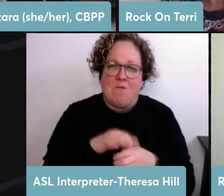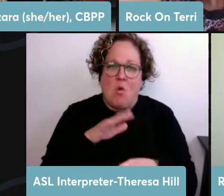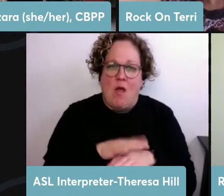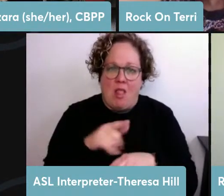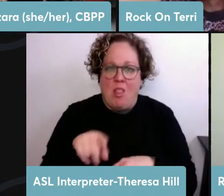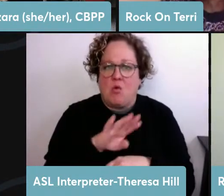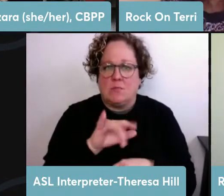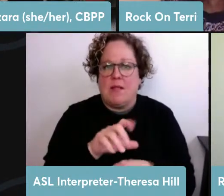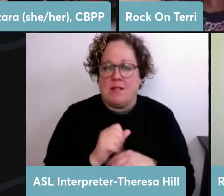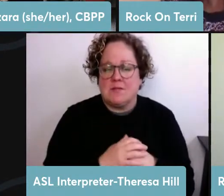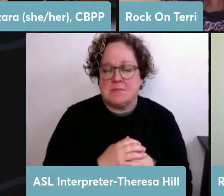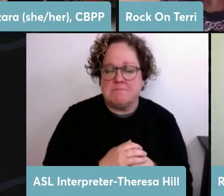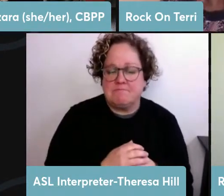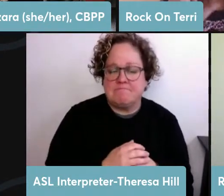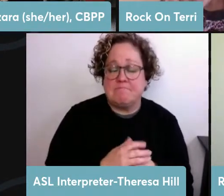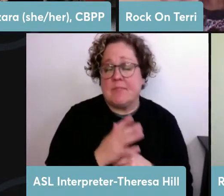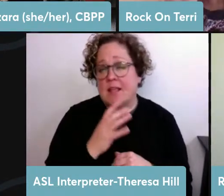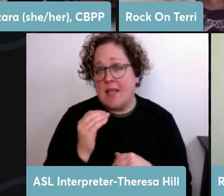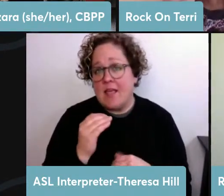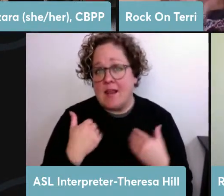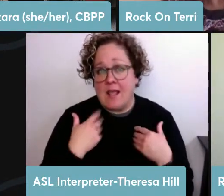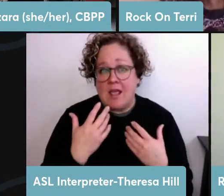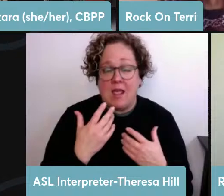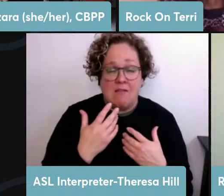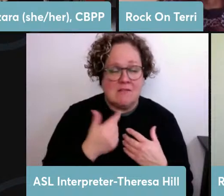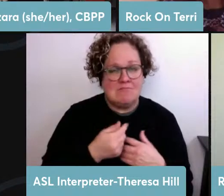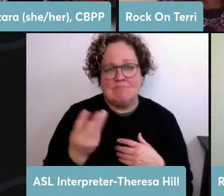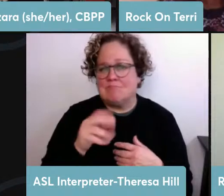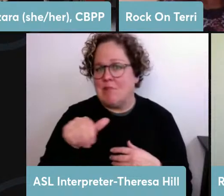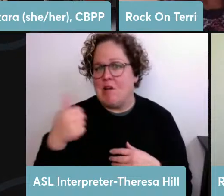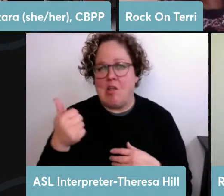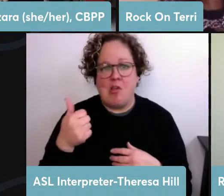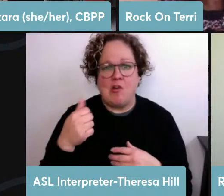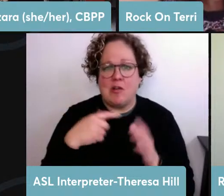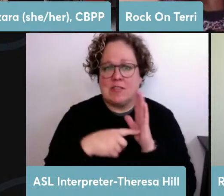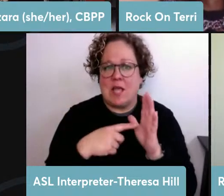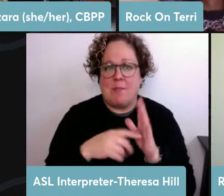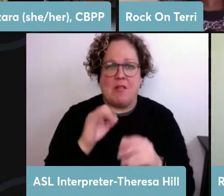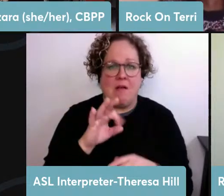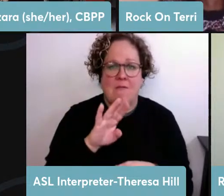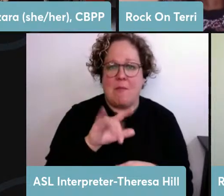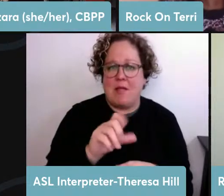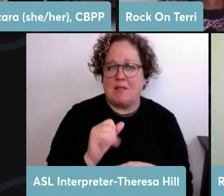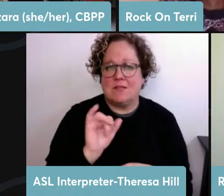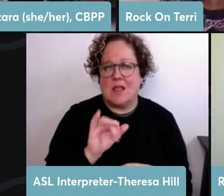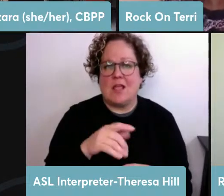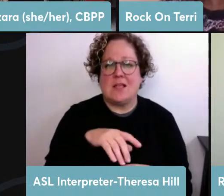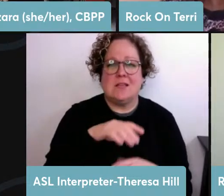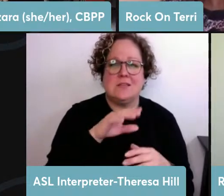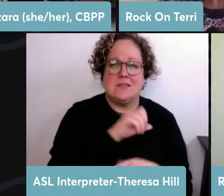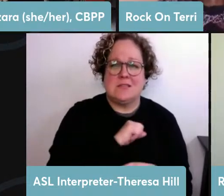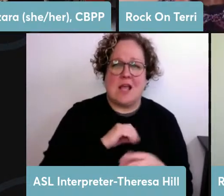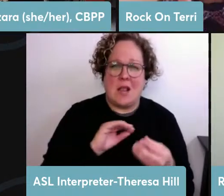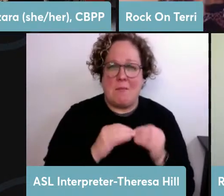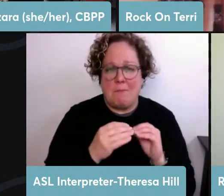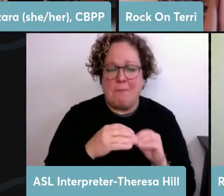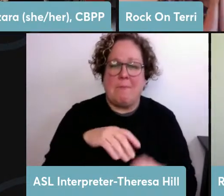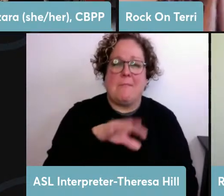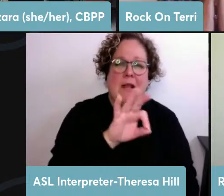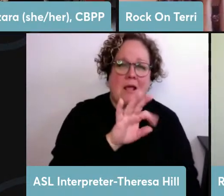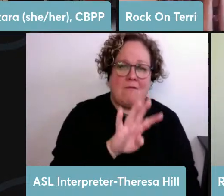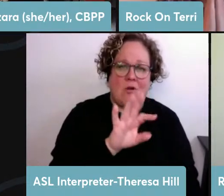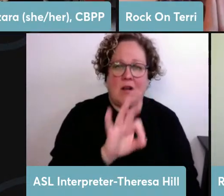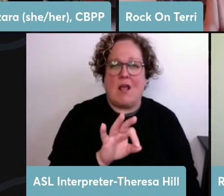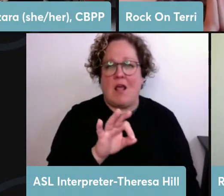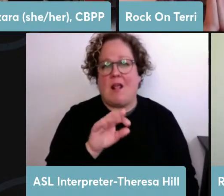bills. And there are a number of other examples of bills out there. One is Senate Bill 949 that the League has been involved in,